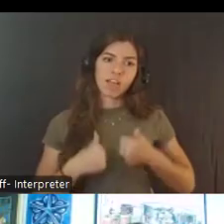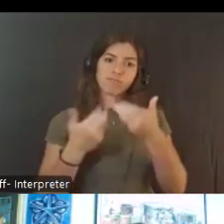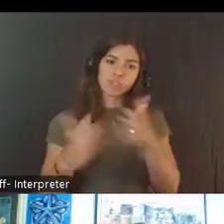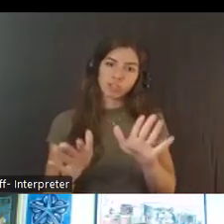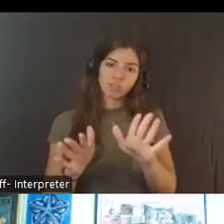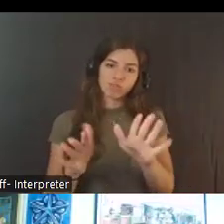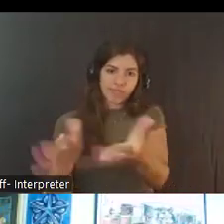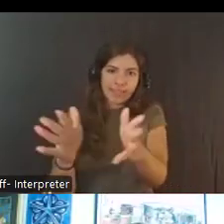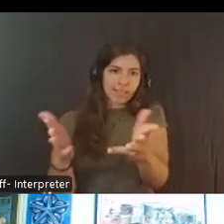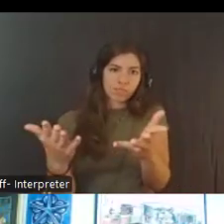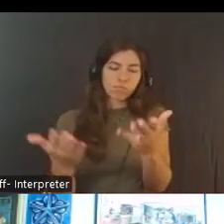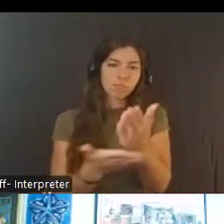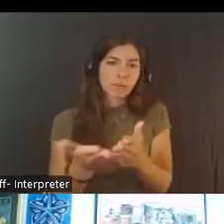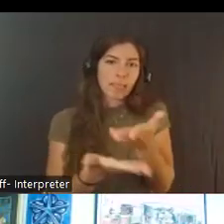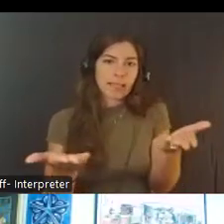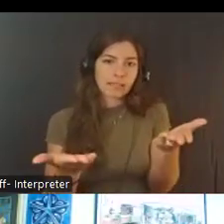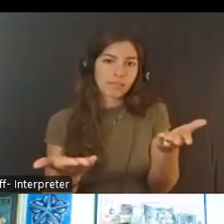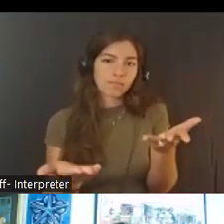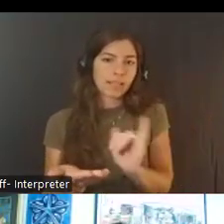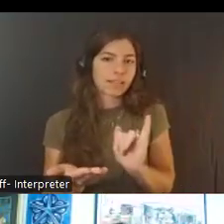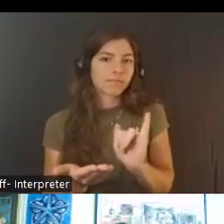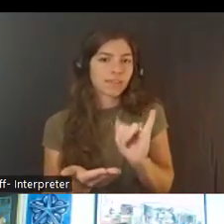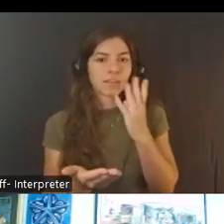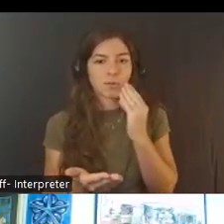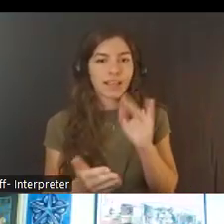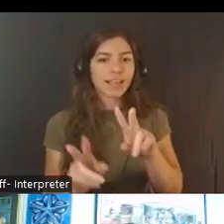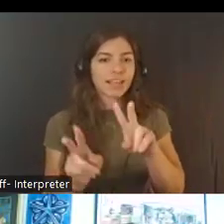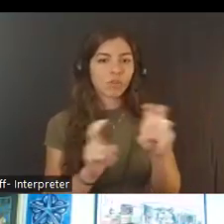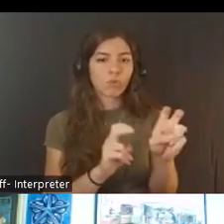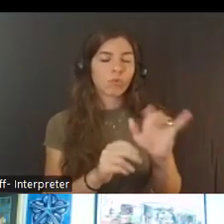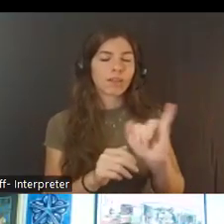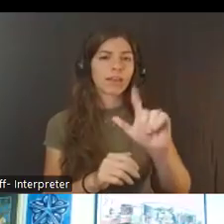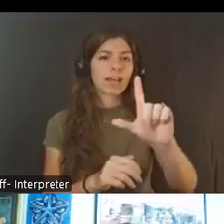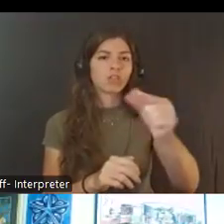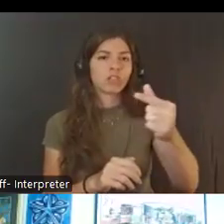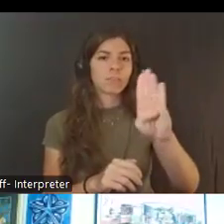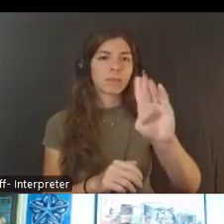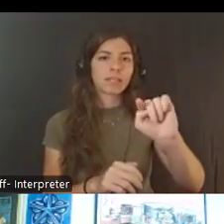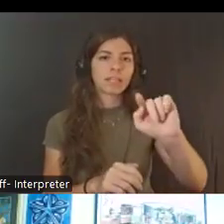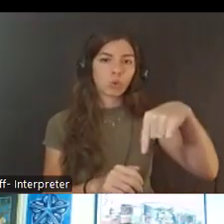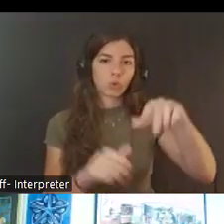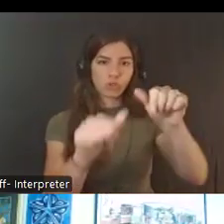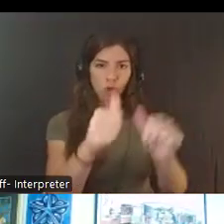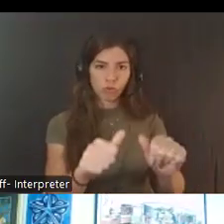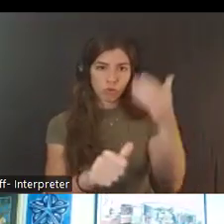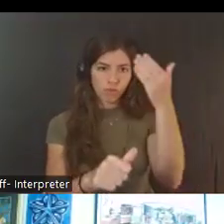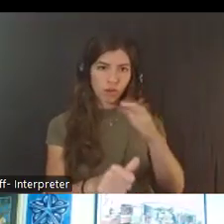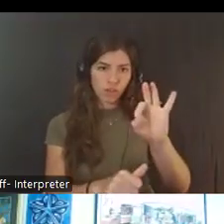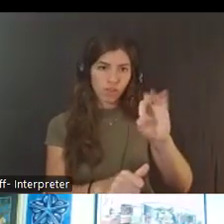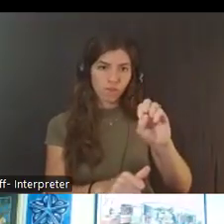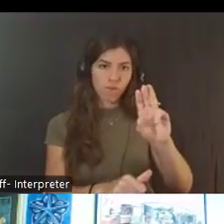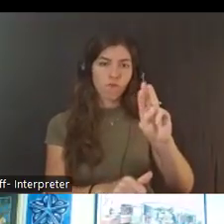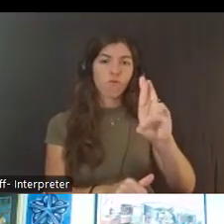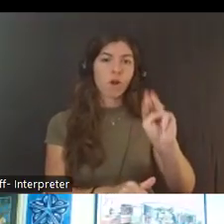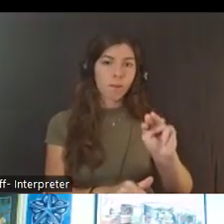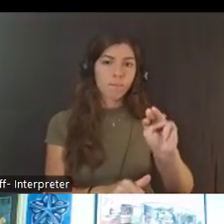You know, I mean, some things are like that. We had this issue with those LGBTQ sculptures in front of the forum years ago